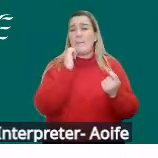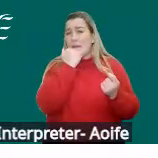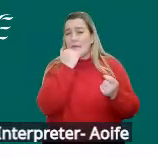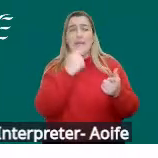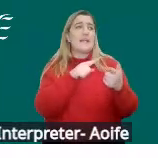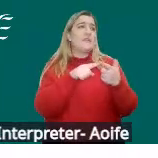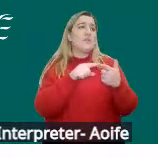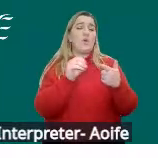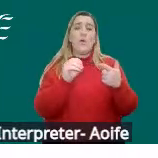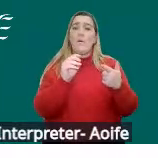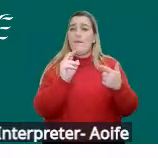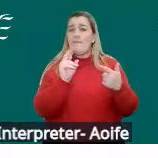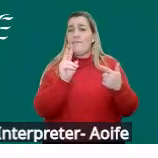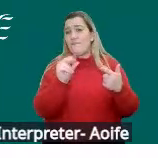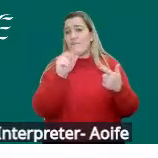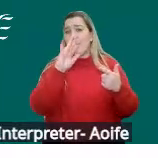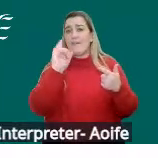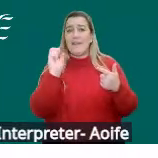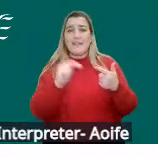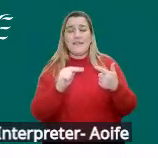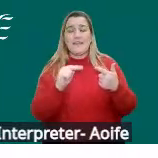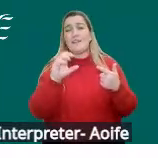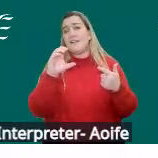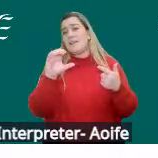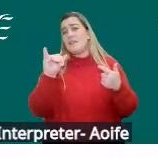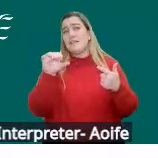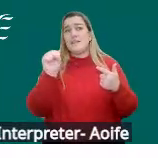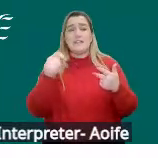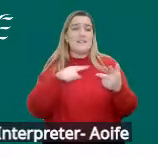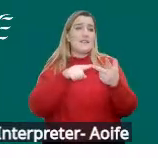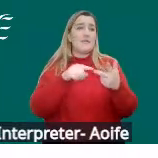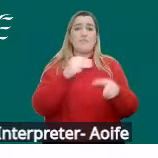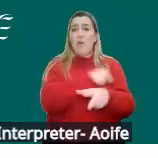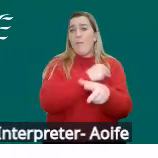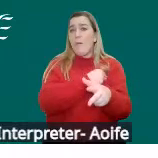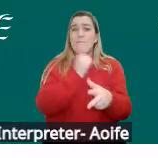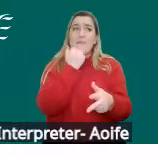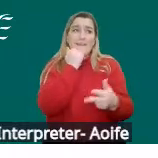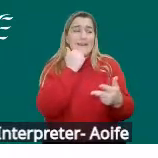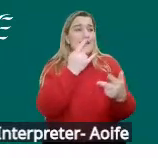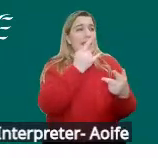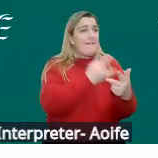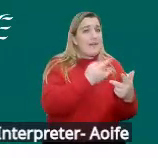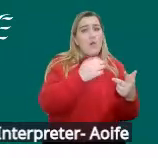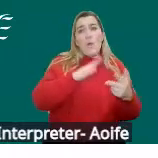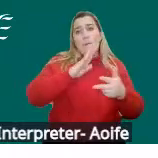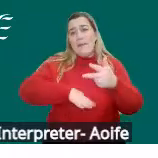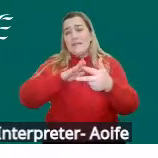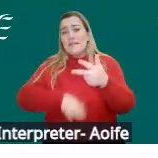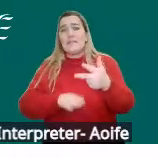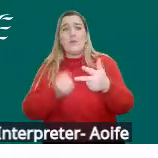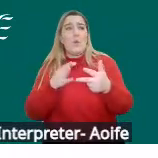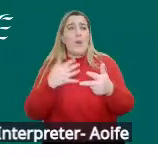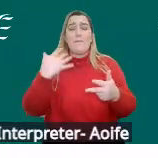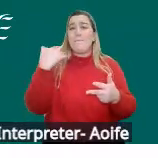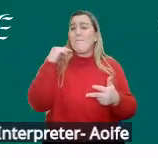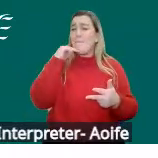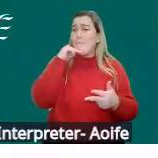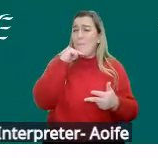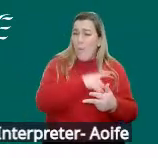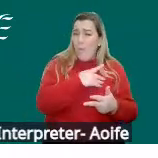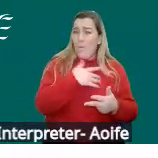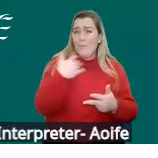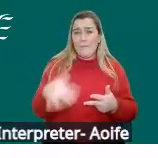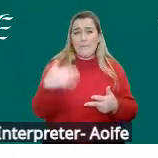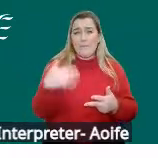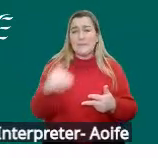and problems with your menstrual cycle, be it heavy periods or missing your periods or your periods being painful. So they go through all that and then